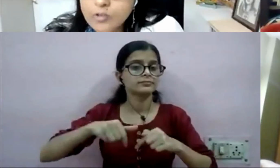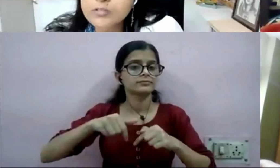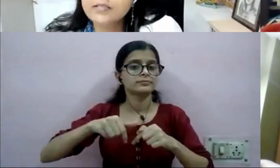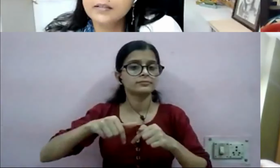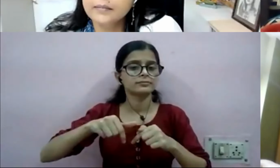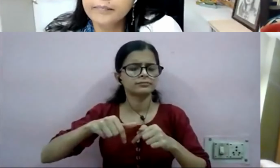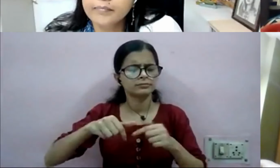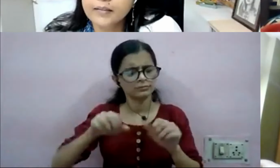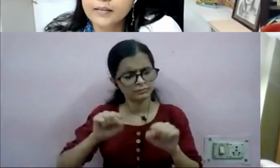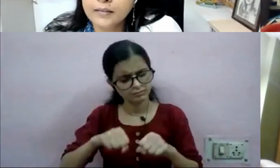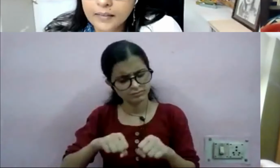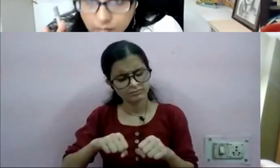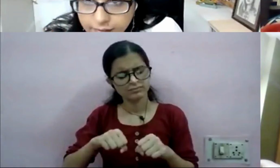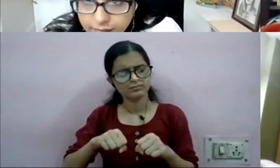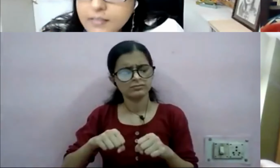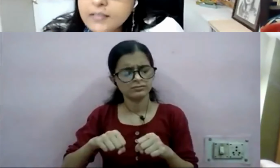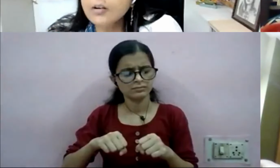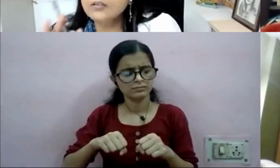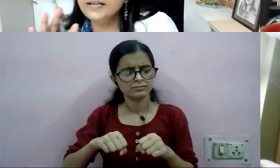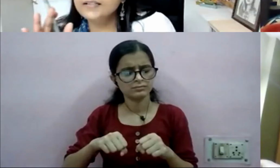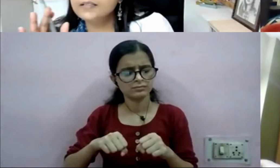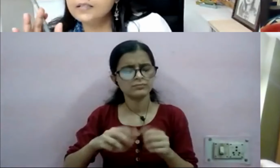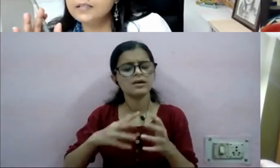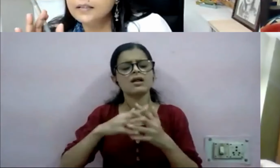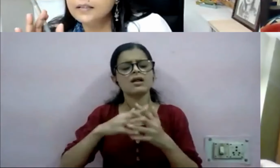of course, in the Western context,